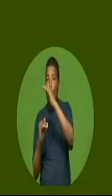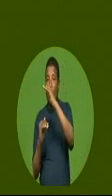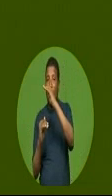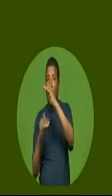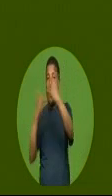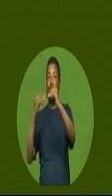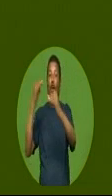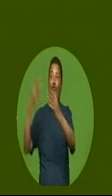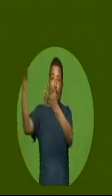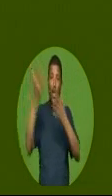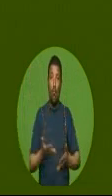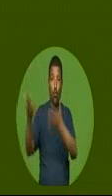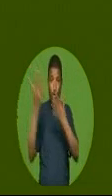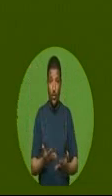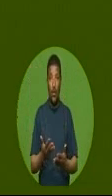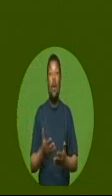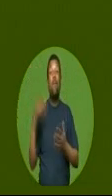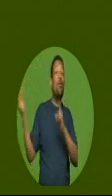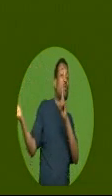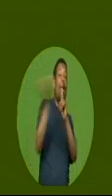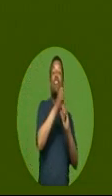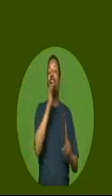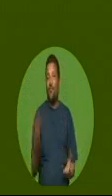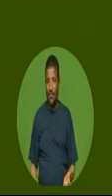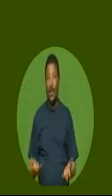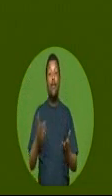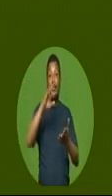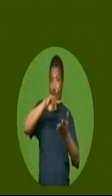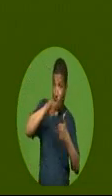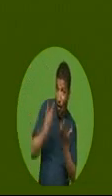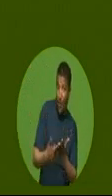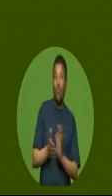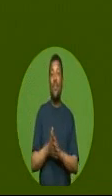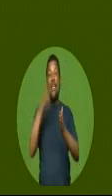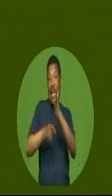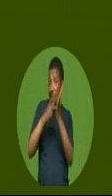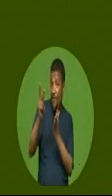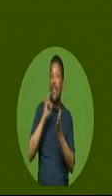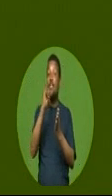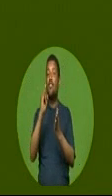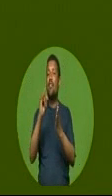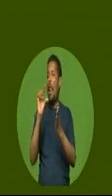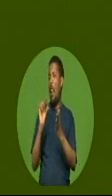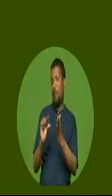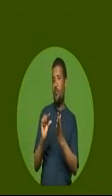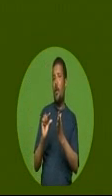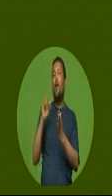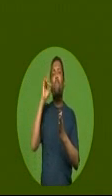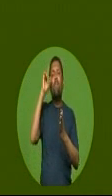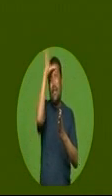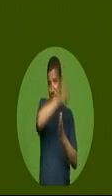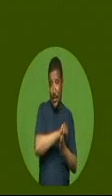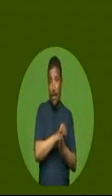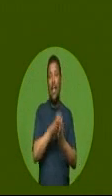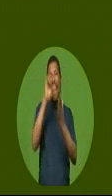imports may not be achieved. Therefore, tariff is less predictable